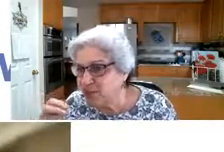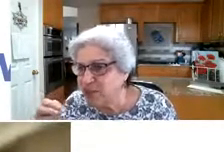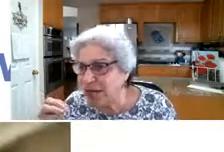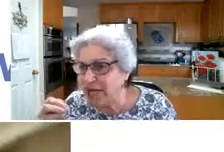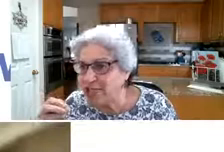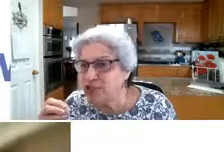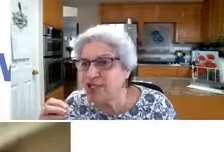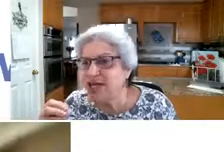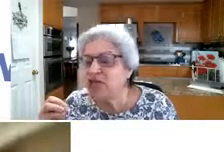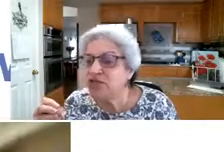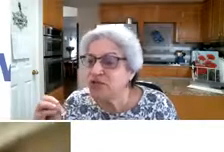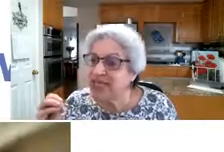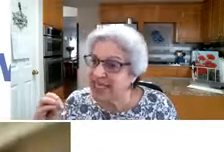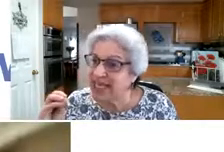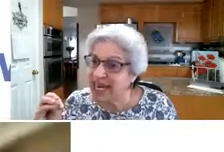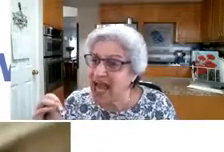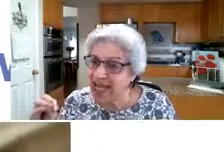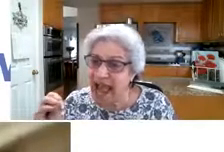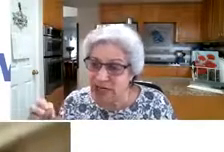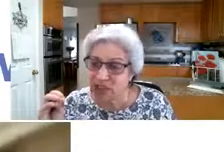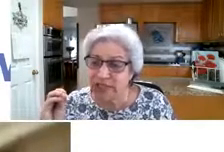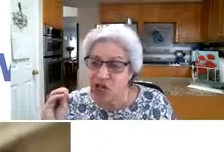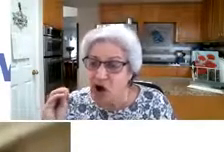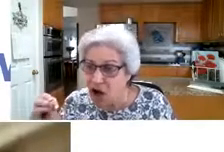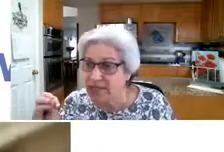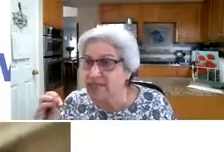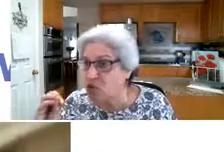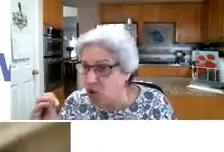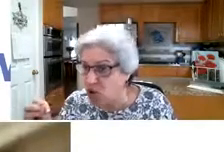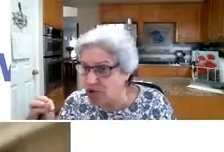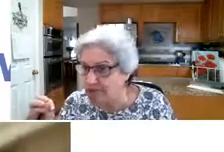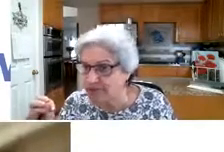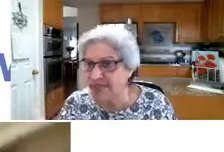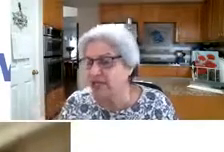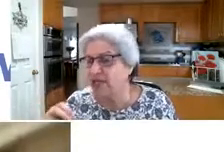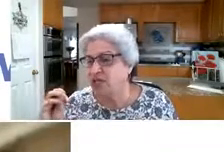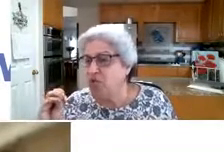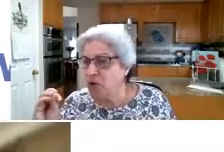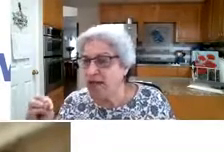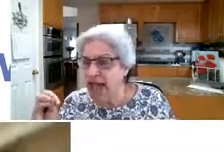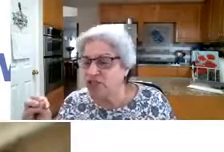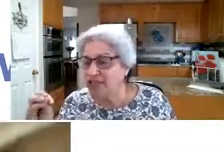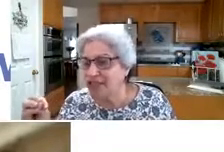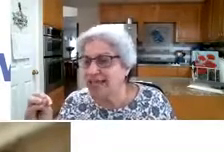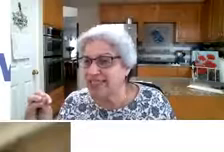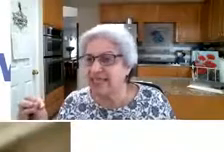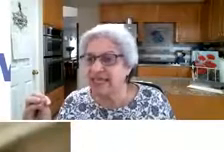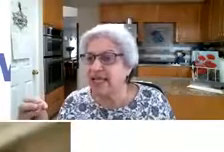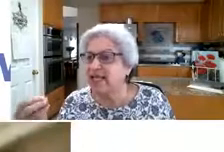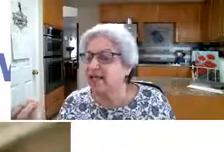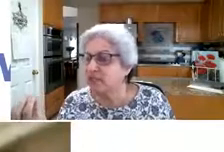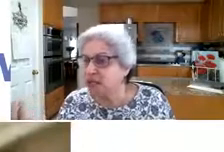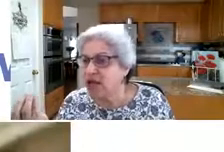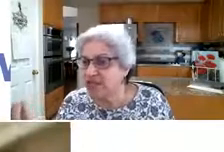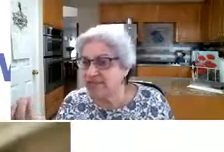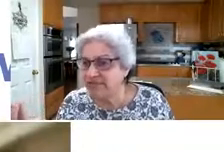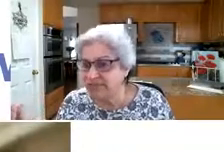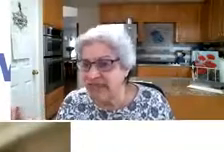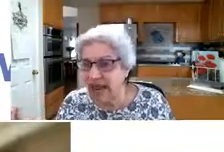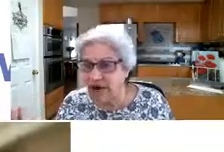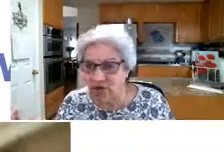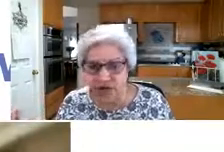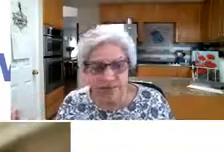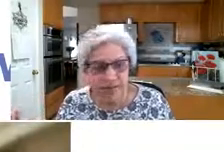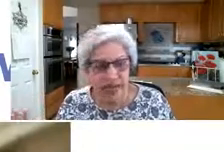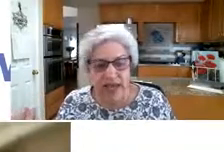been rearranged so that it cannot actually cause a cold. You won't actually get sick because of